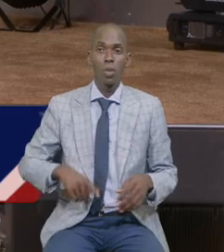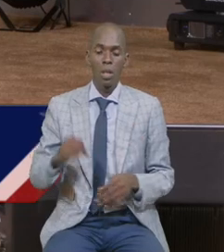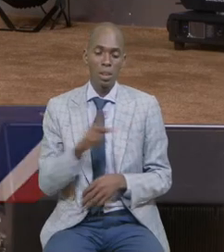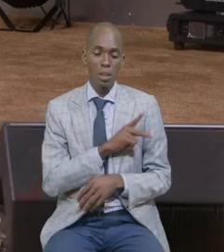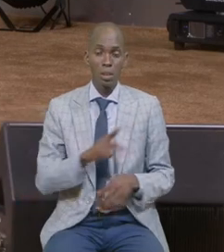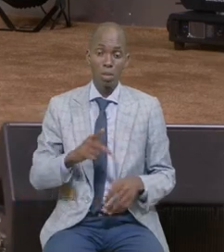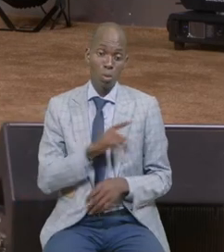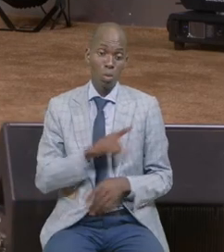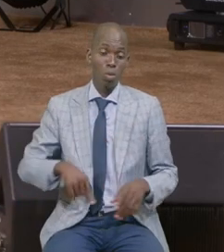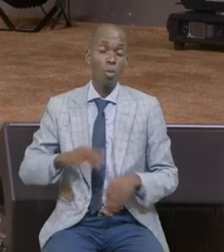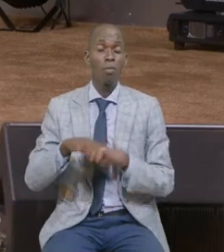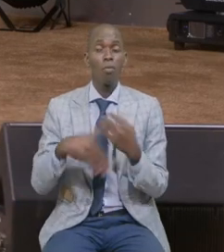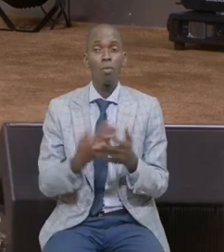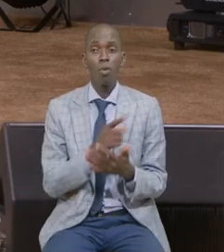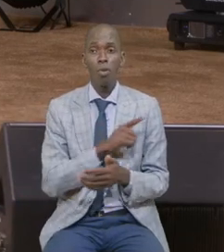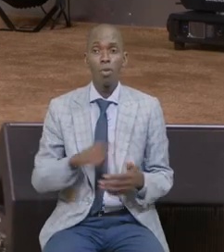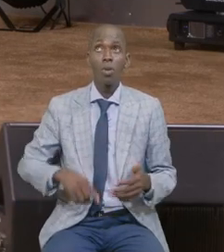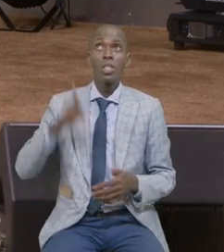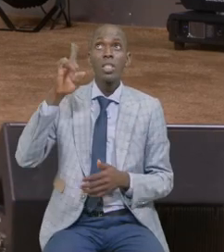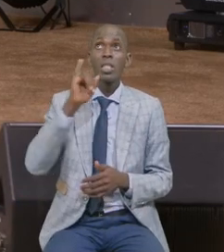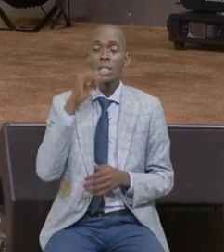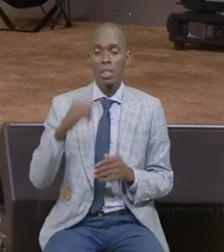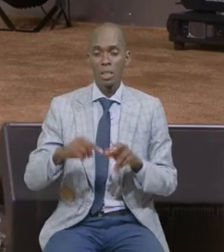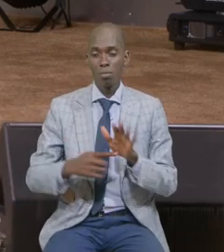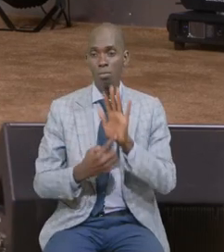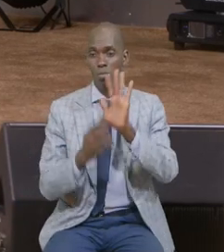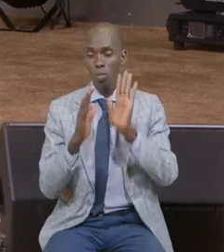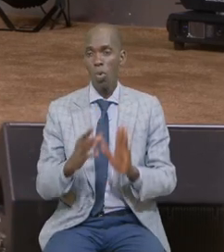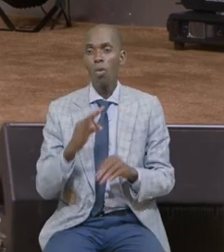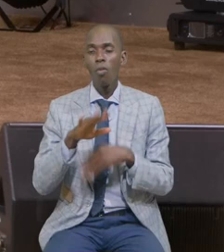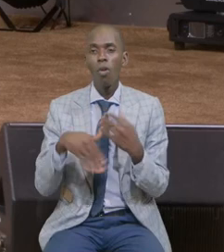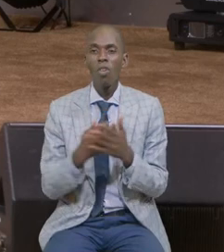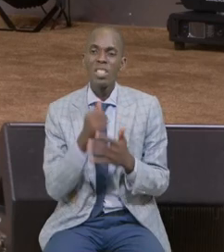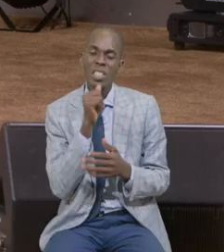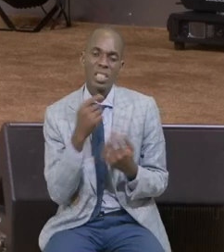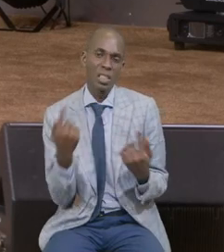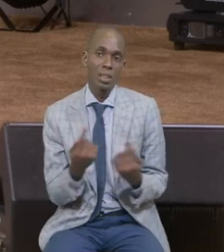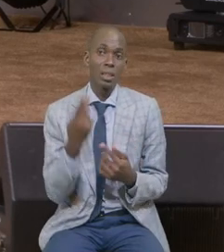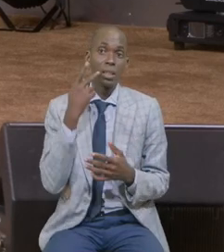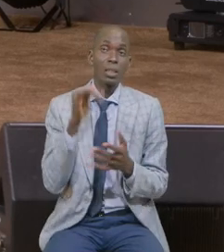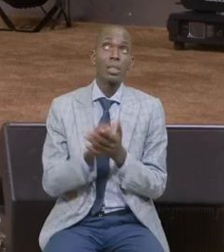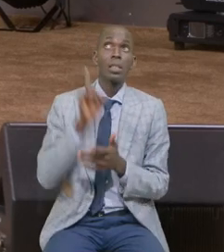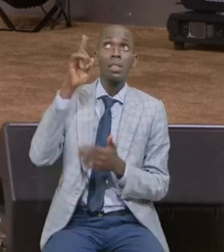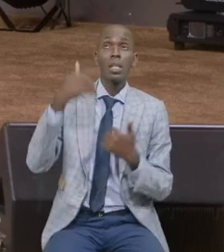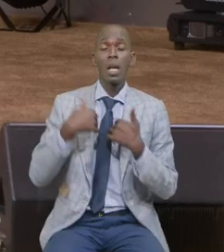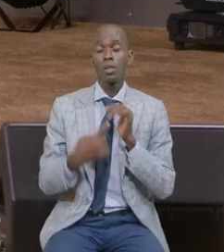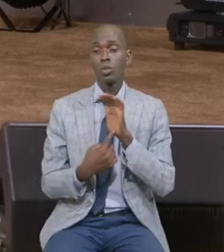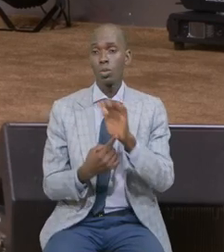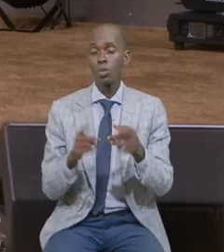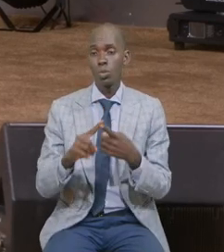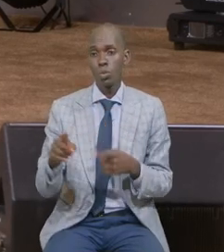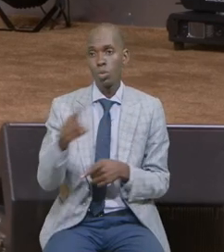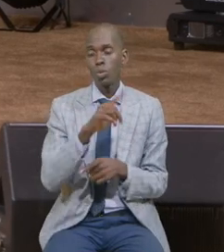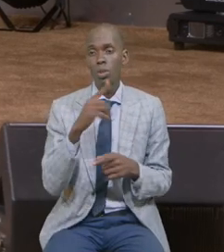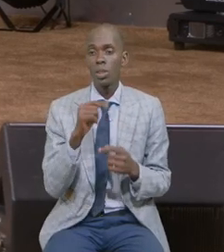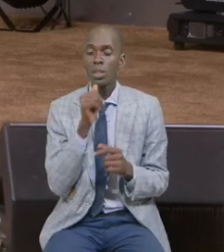revealer of secrets, seeing thou couldest reveal the secret which no wise man in Babylon could